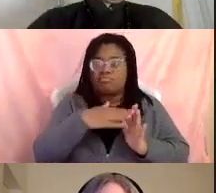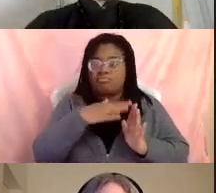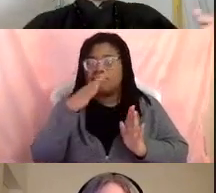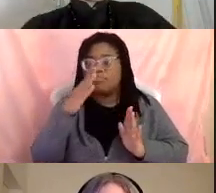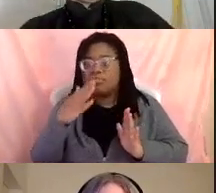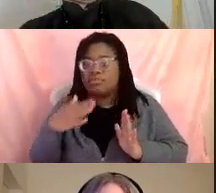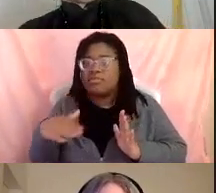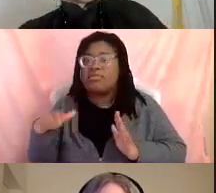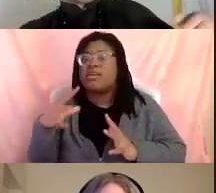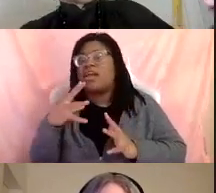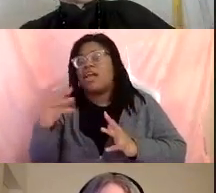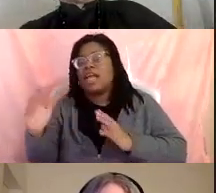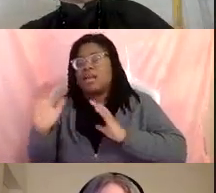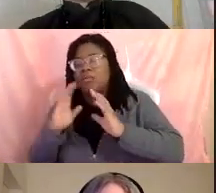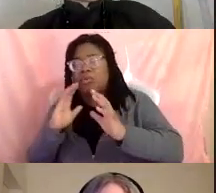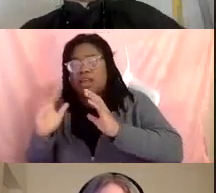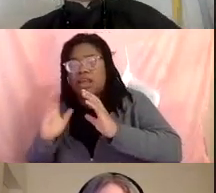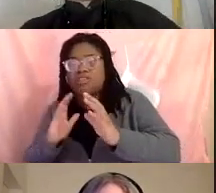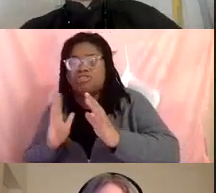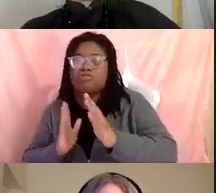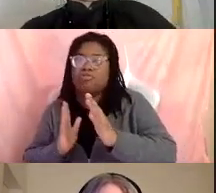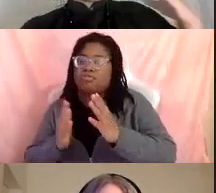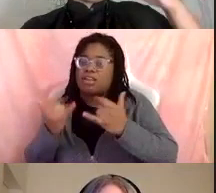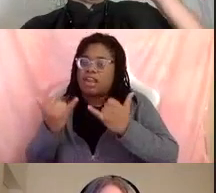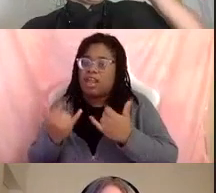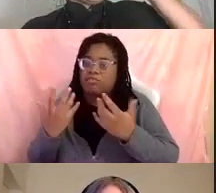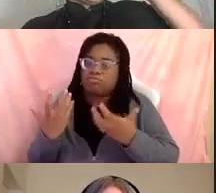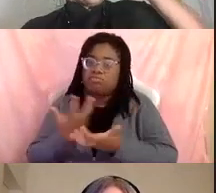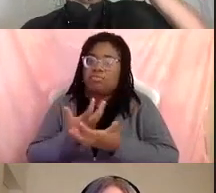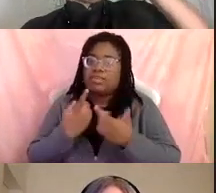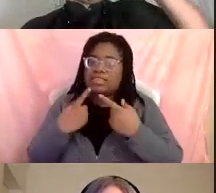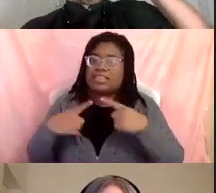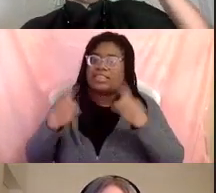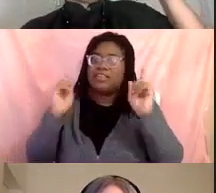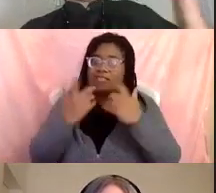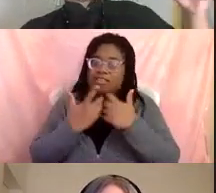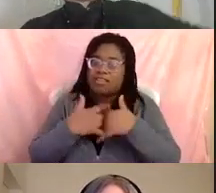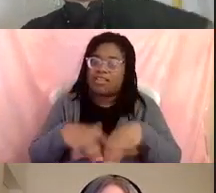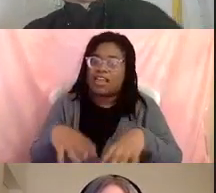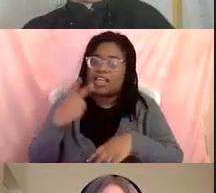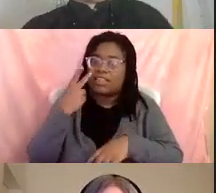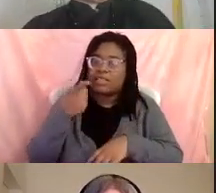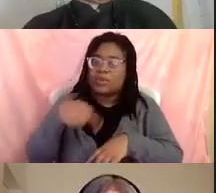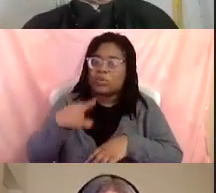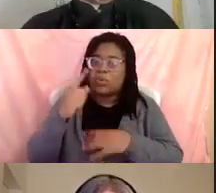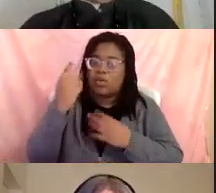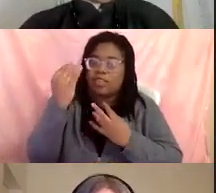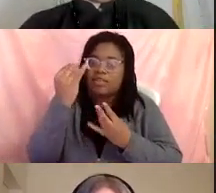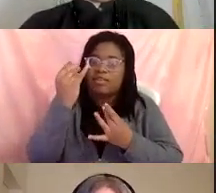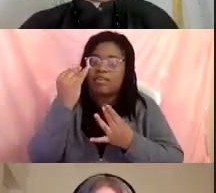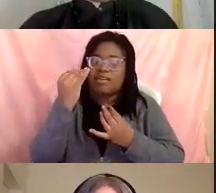the waves of communication successfully coming through, to see you all thinking,